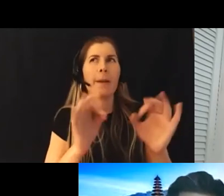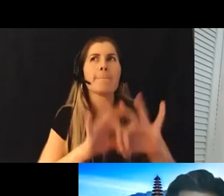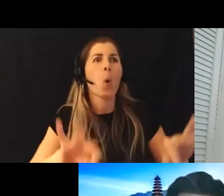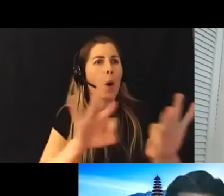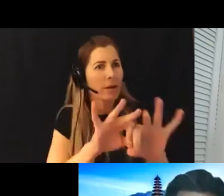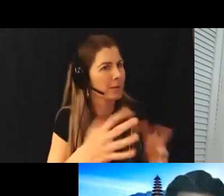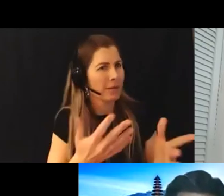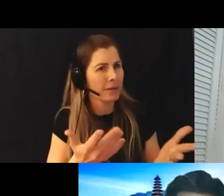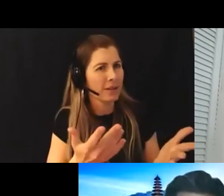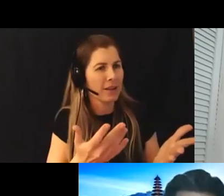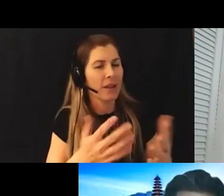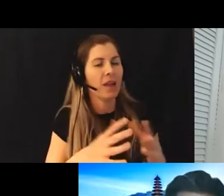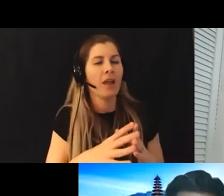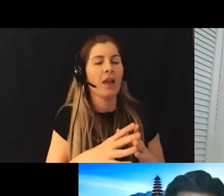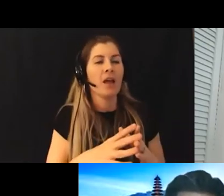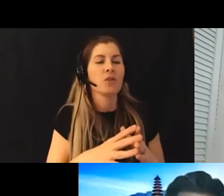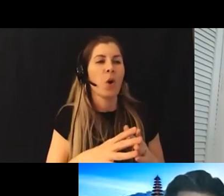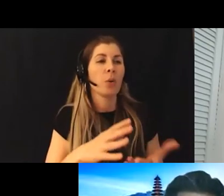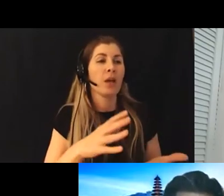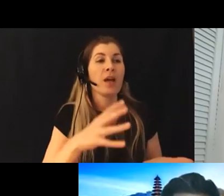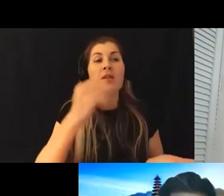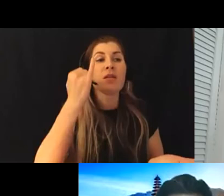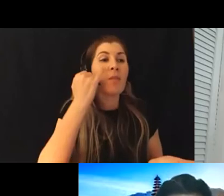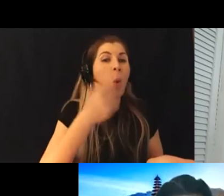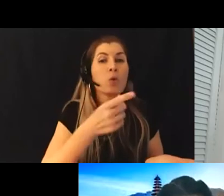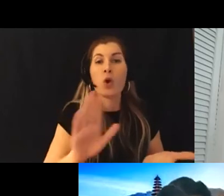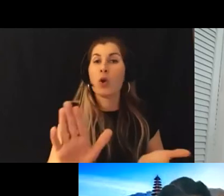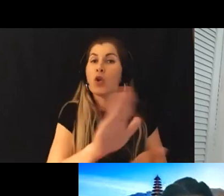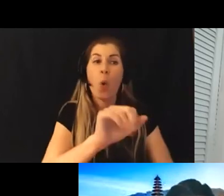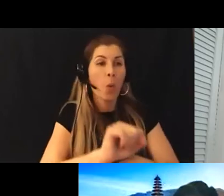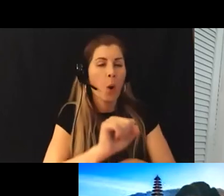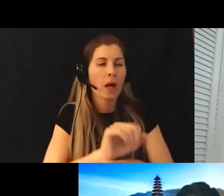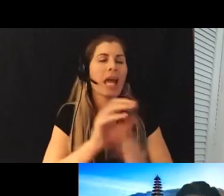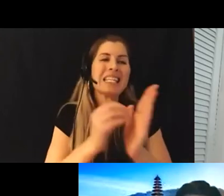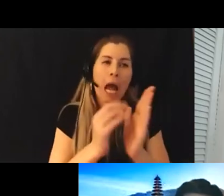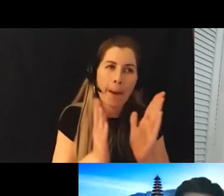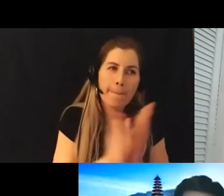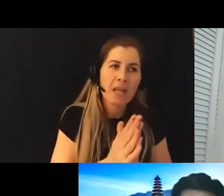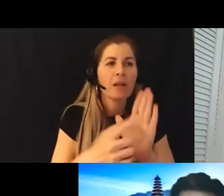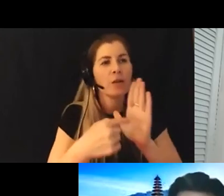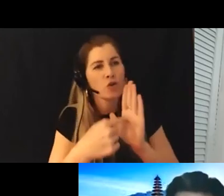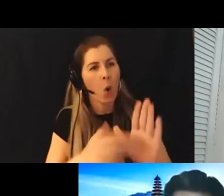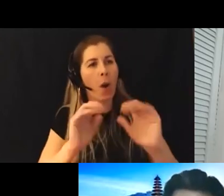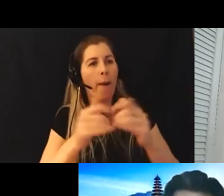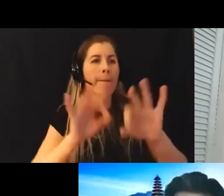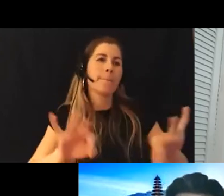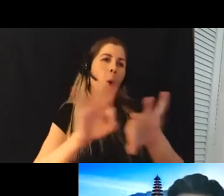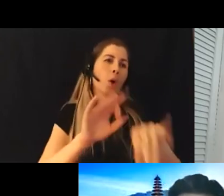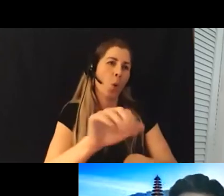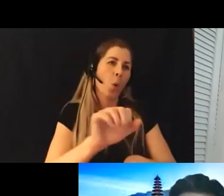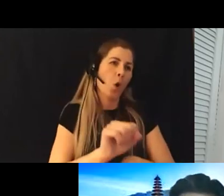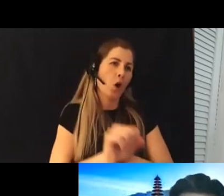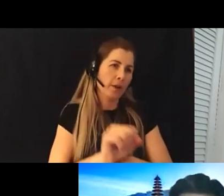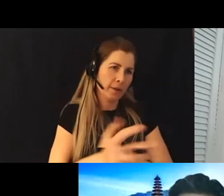just documenting the work, even lightly, and sharing it back out, making that a part of your artistic process. I'm creating